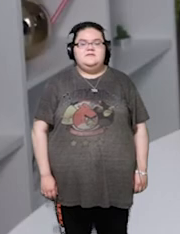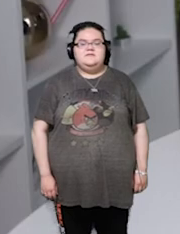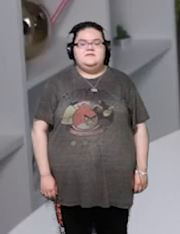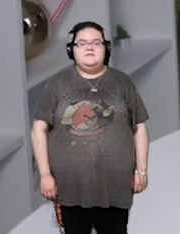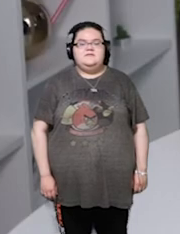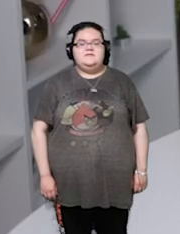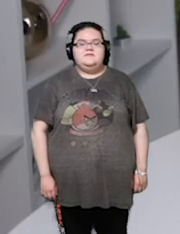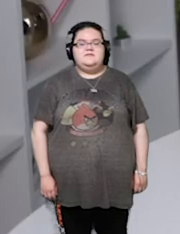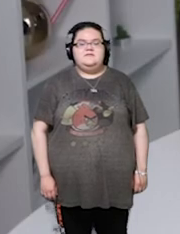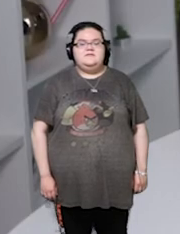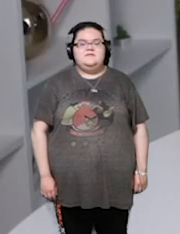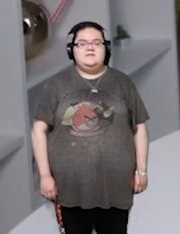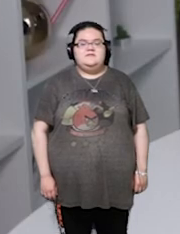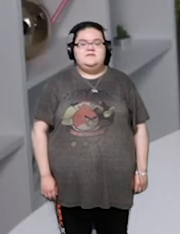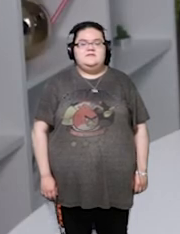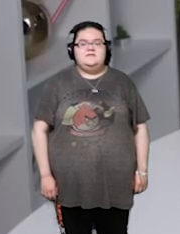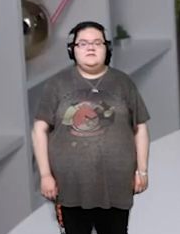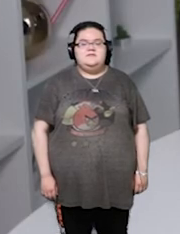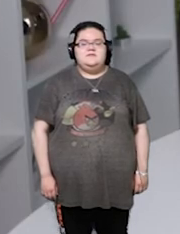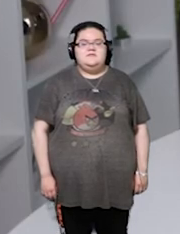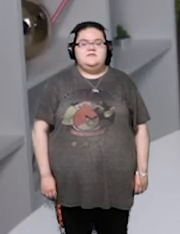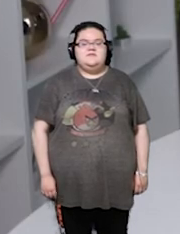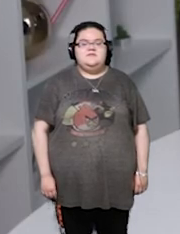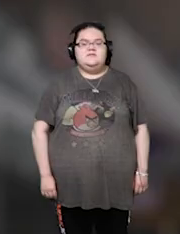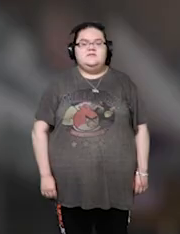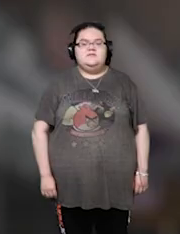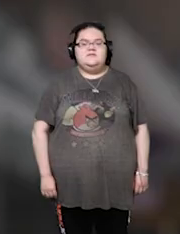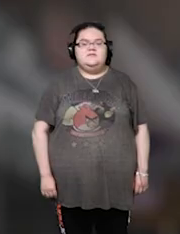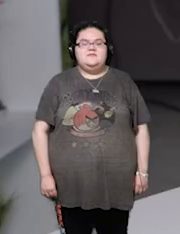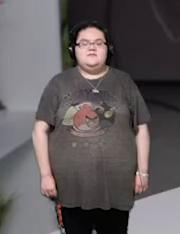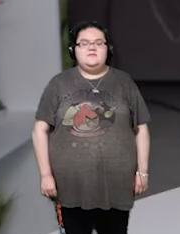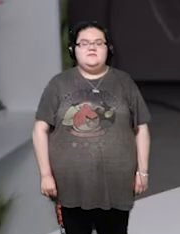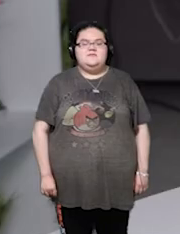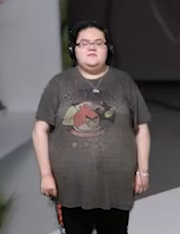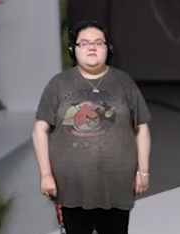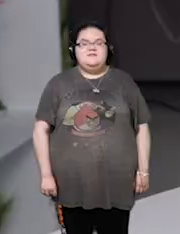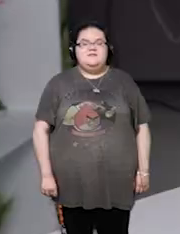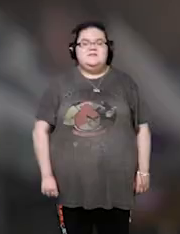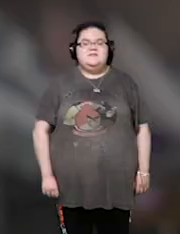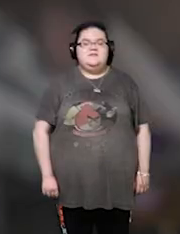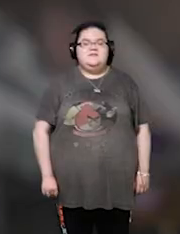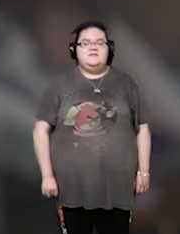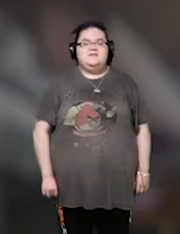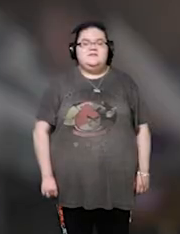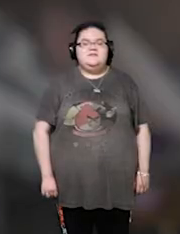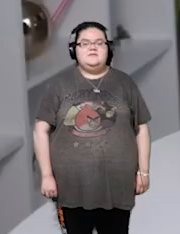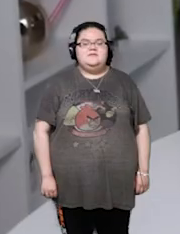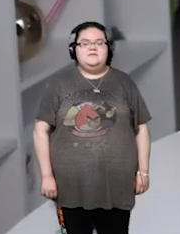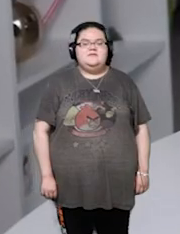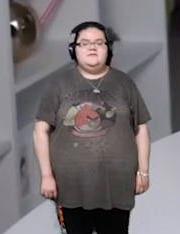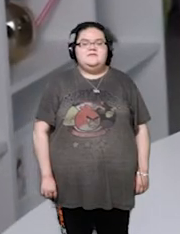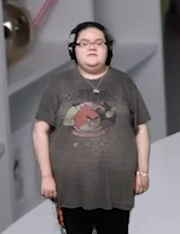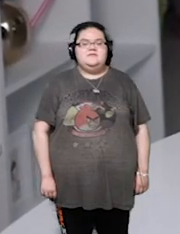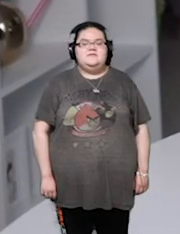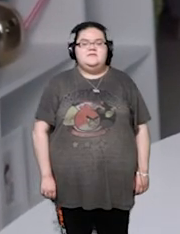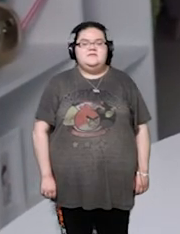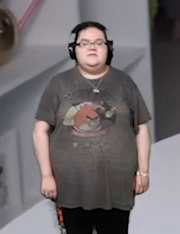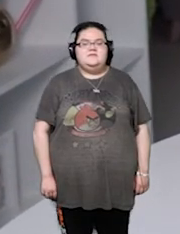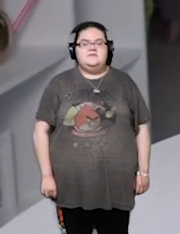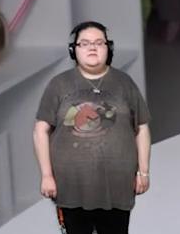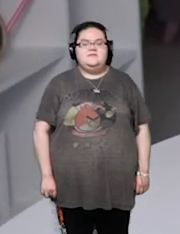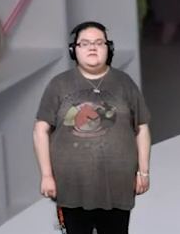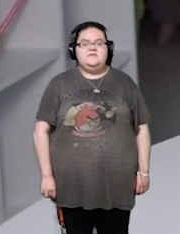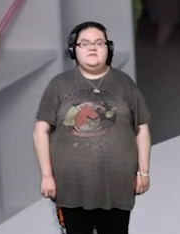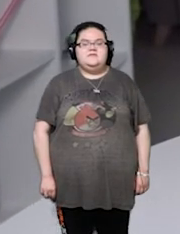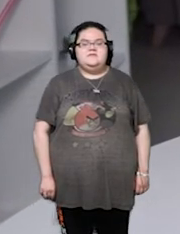I can't smell anything. Why are you doing smell? I've got COVID nose still. Are they the same flavour? No, unfortunately not. So you just got two different candles.